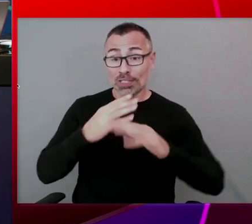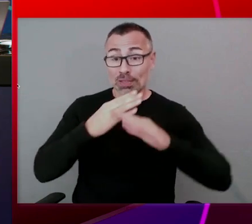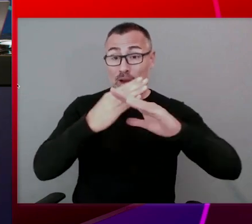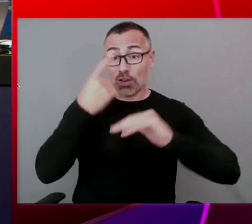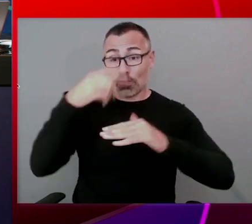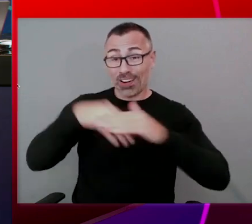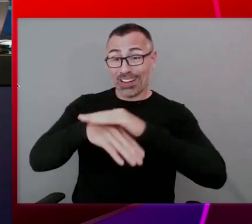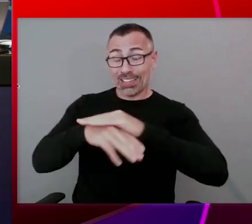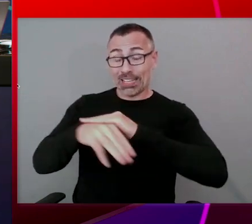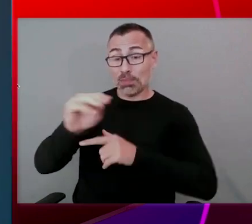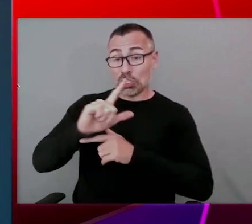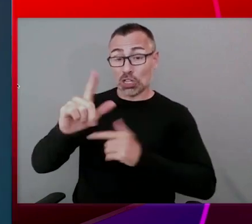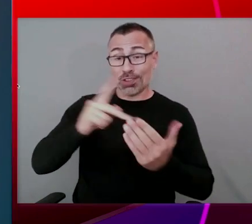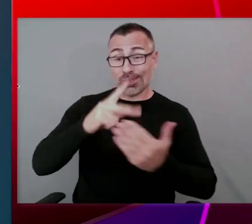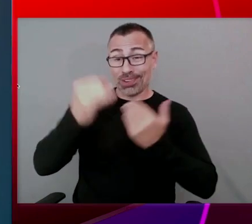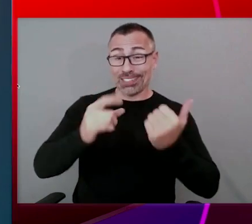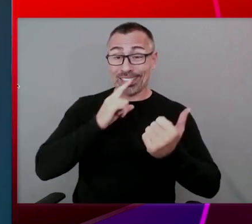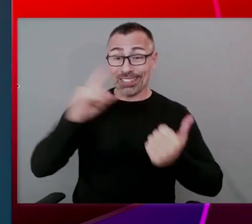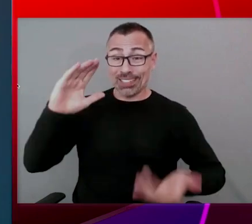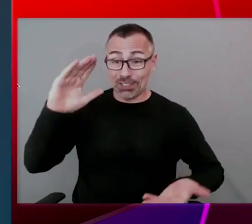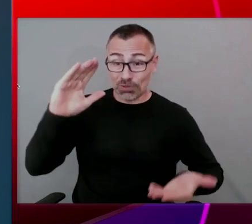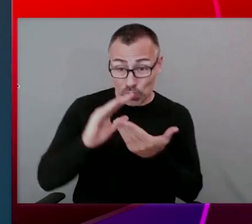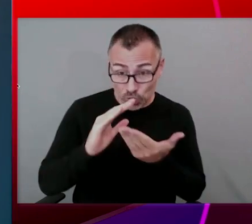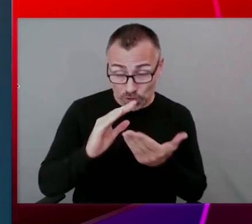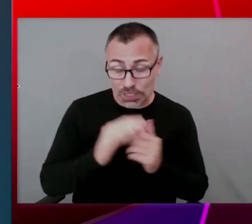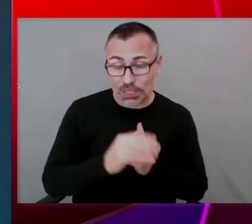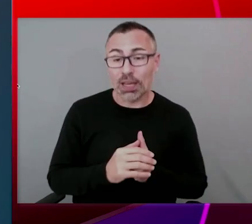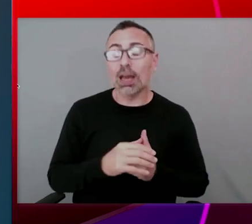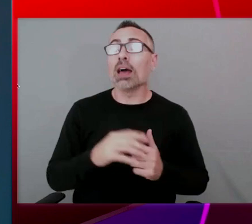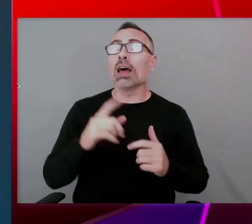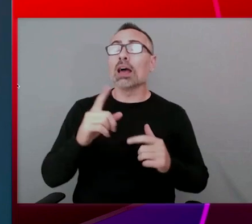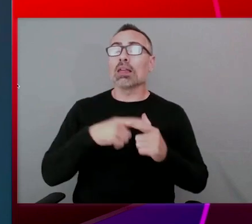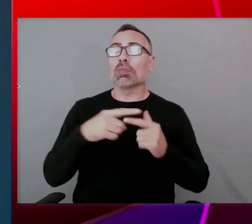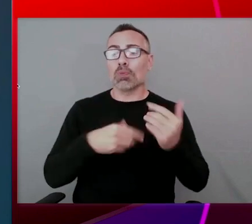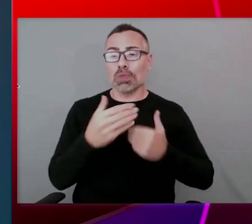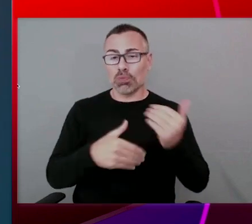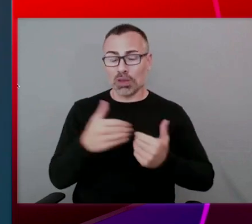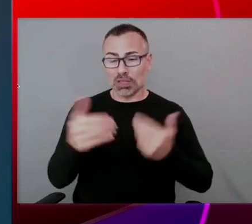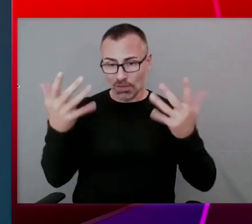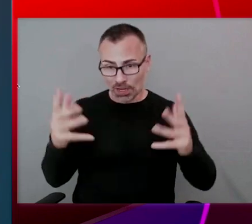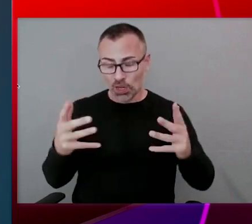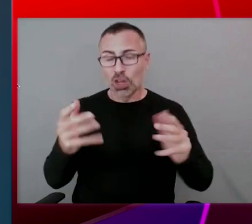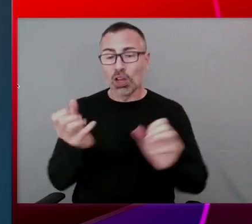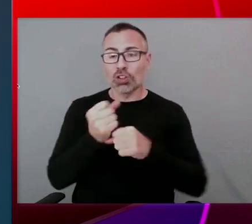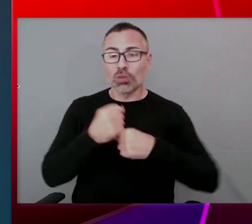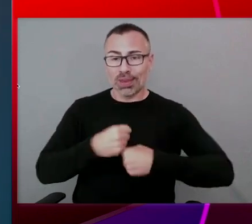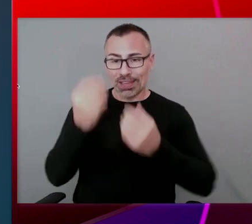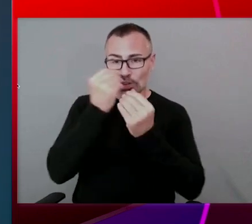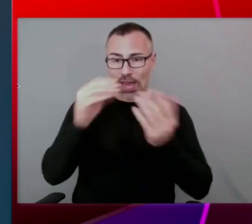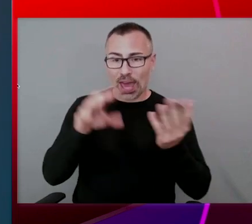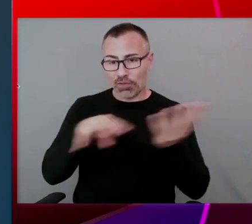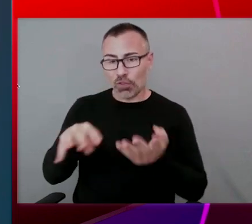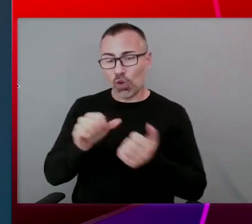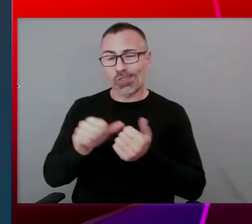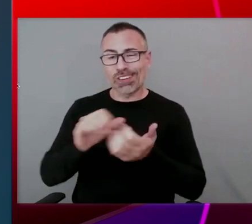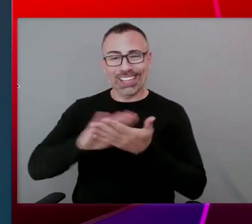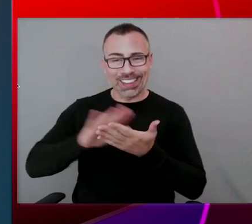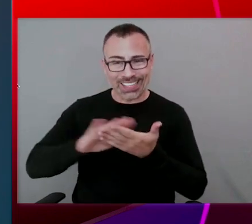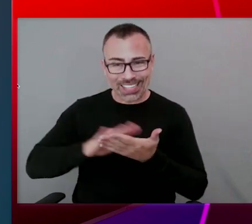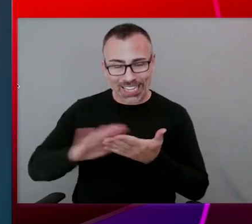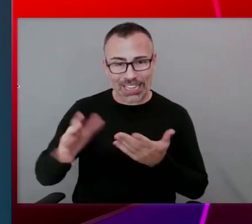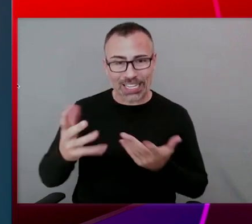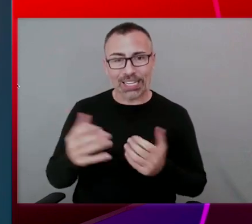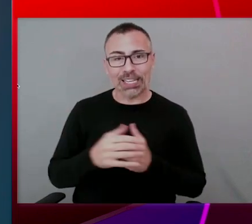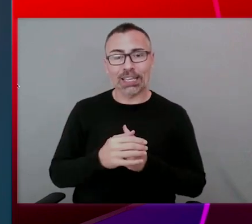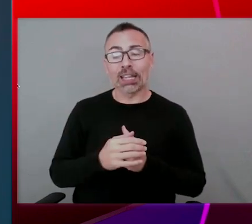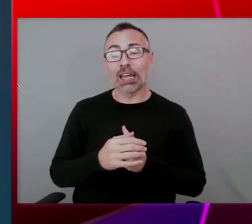And then at the end, once you go through all the process, you've created your data flow with cleaning and feature engineering,